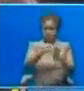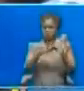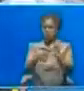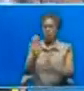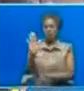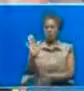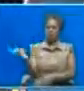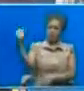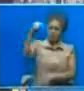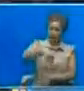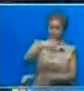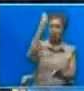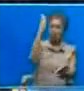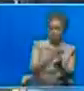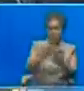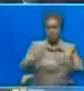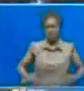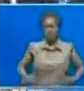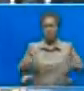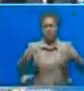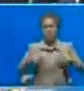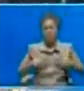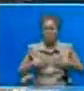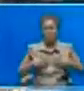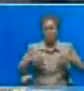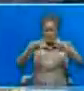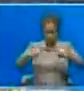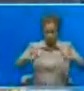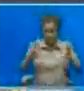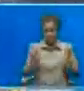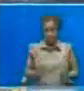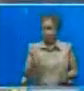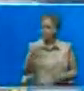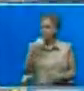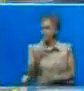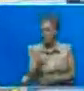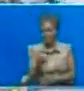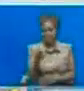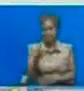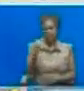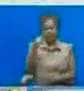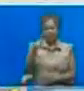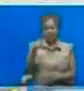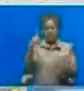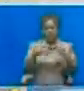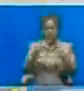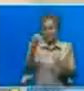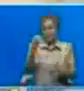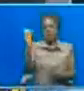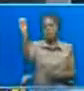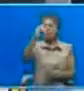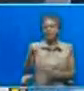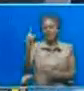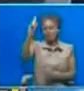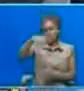Sasa leo tukuja tu confirm kama ni yeye. Detectives say the biometric identification is 60%